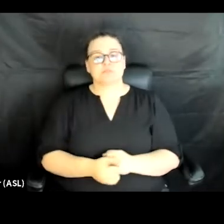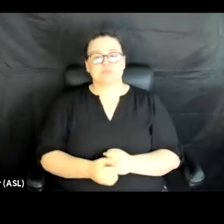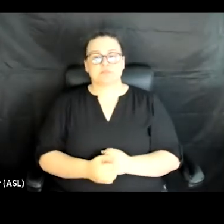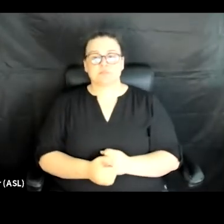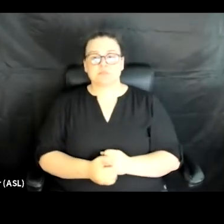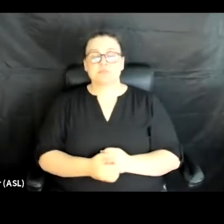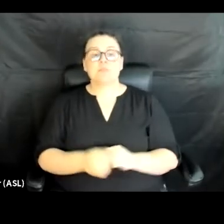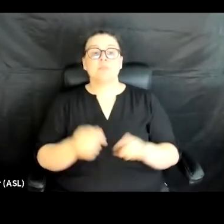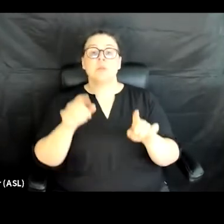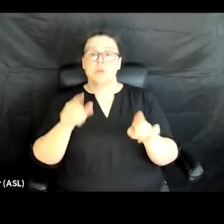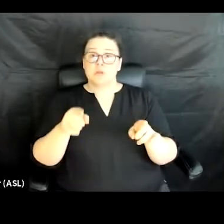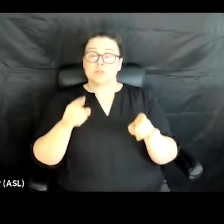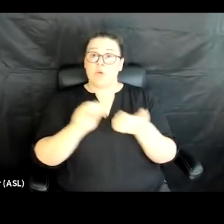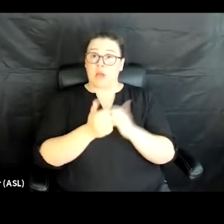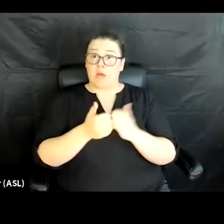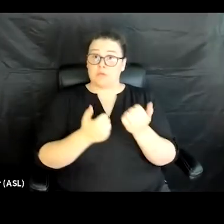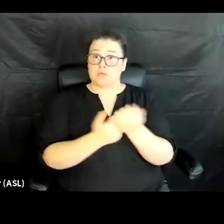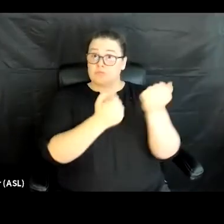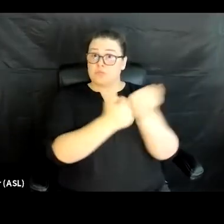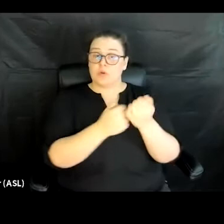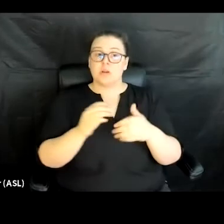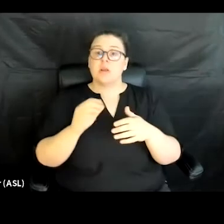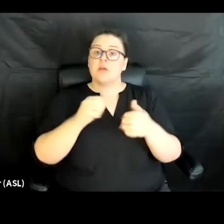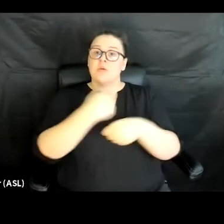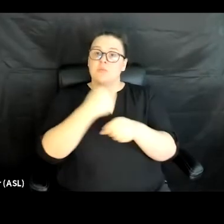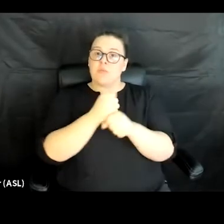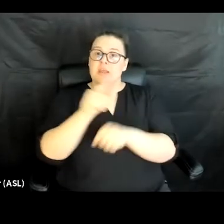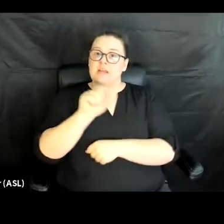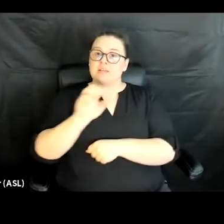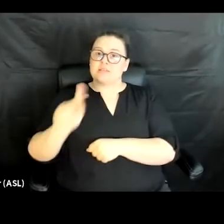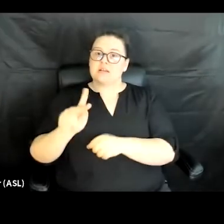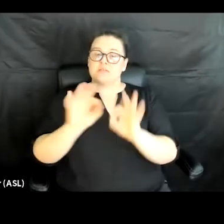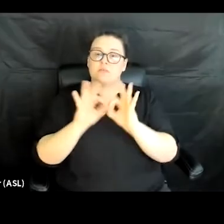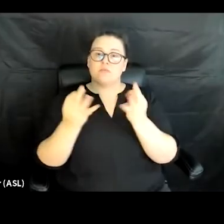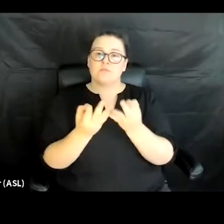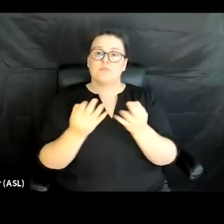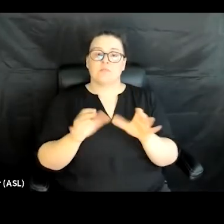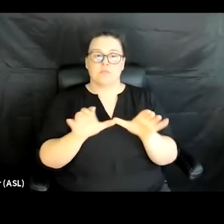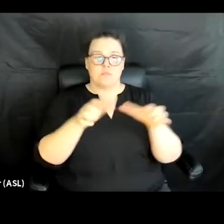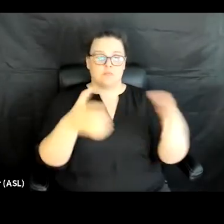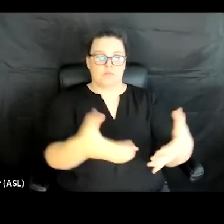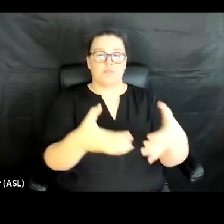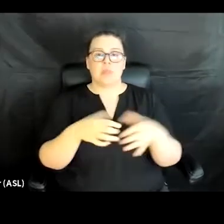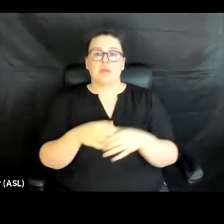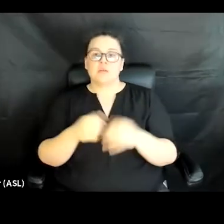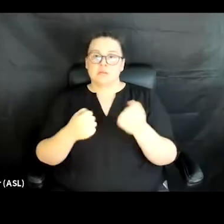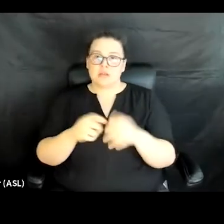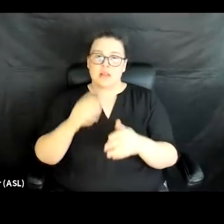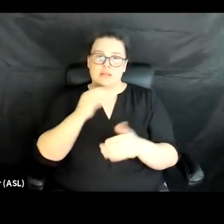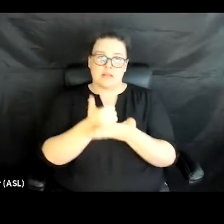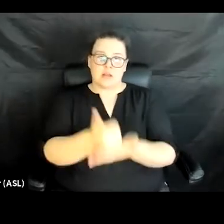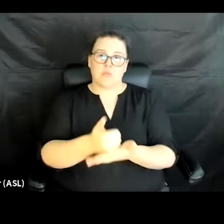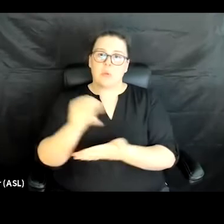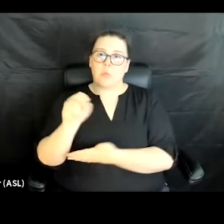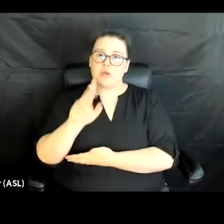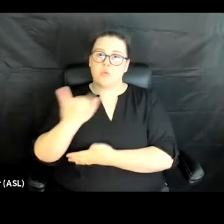convening task forces and advisory councils to identify and address the mental health needs of minority groups, increasing availability of